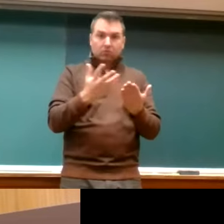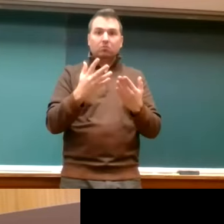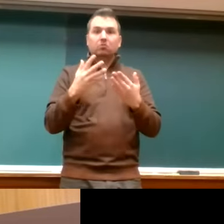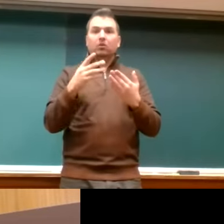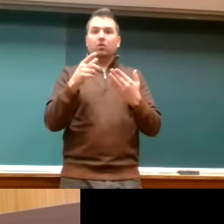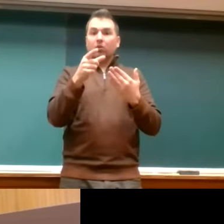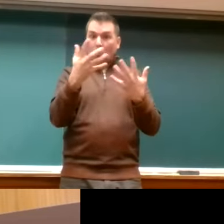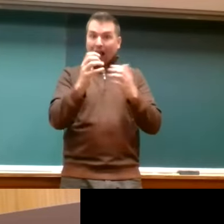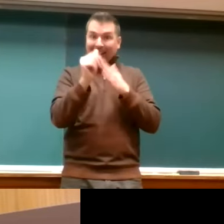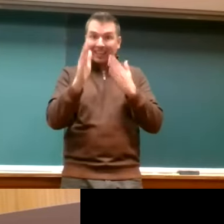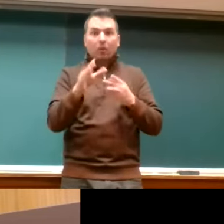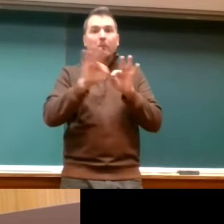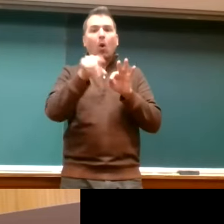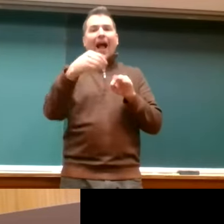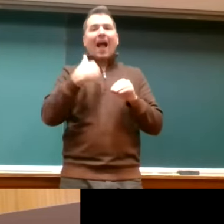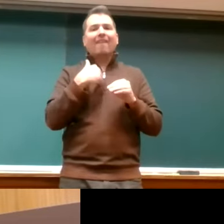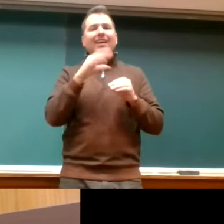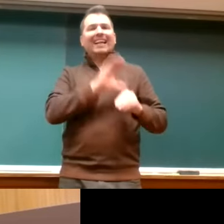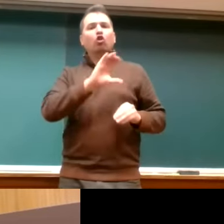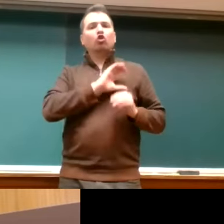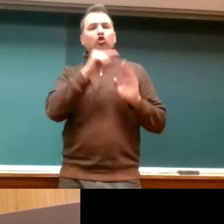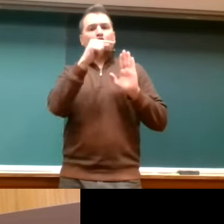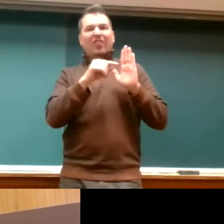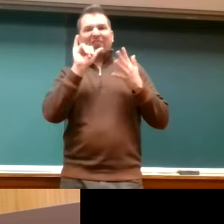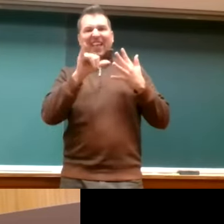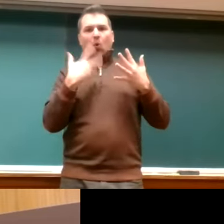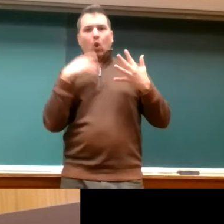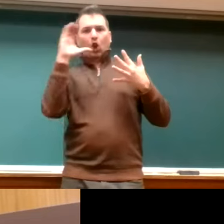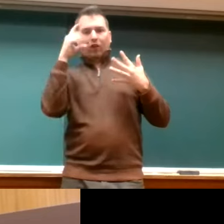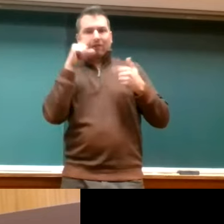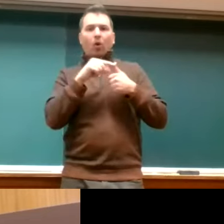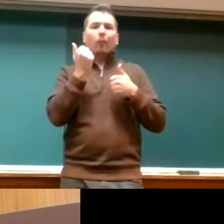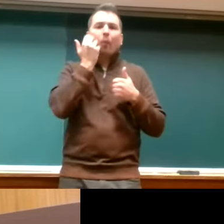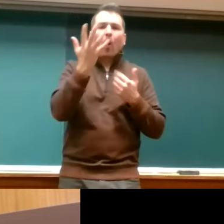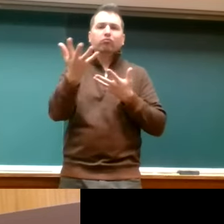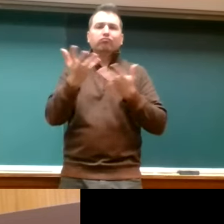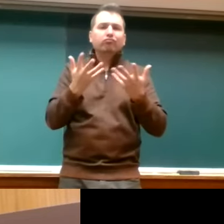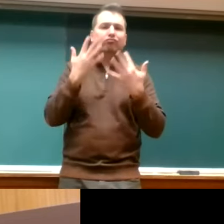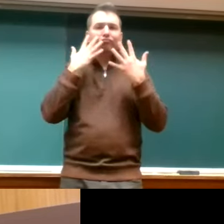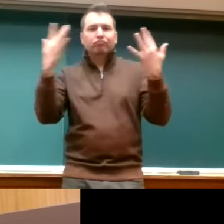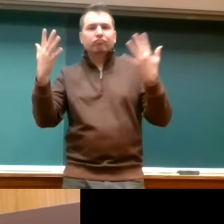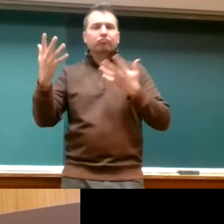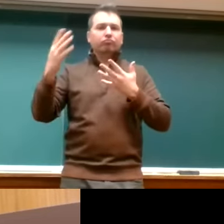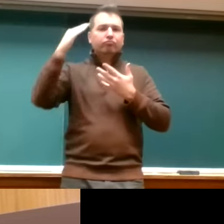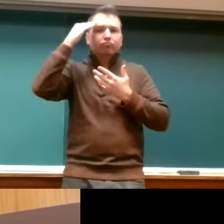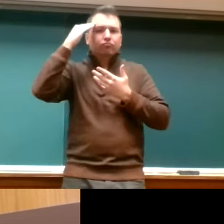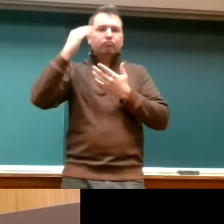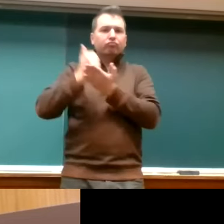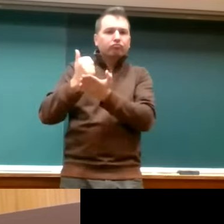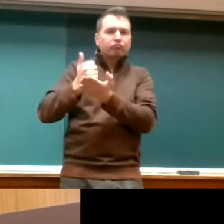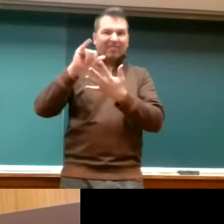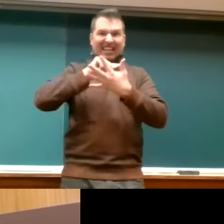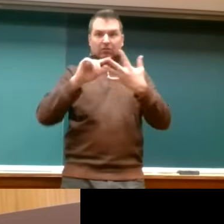are warmth, kindness, genuineness, and those kinds of things. So they actually evaluate each participant on those criteria. So they've now met